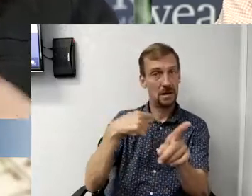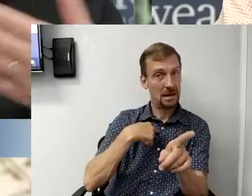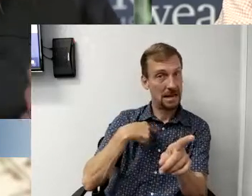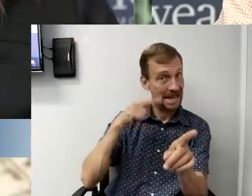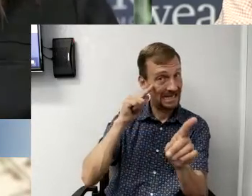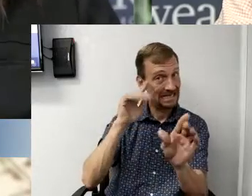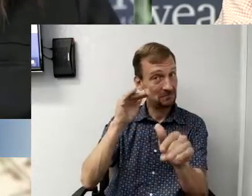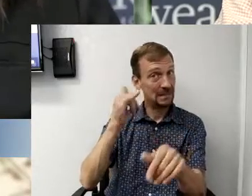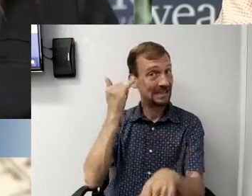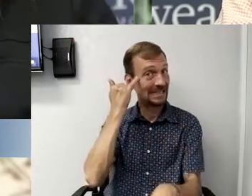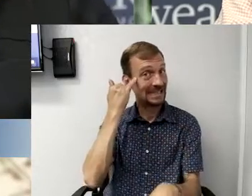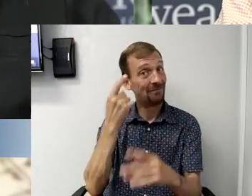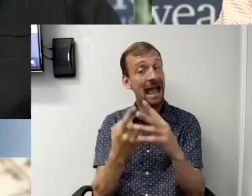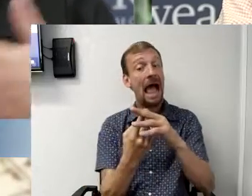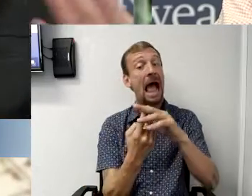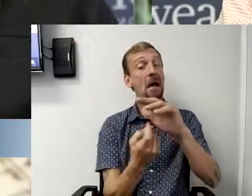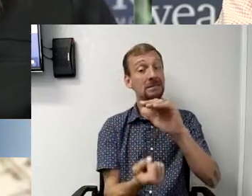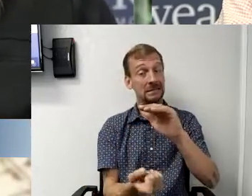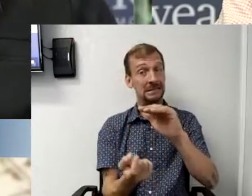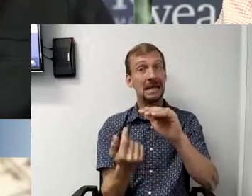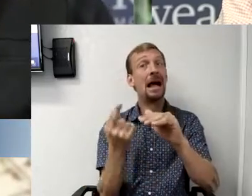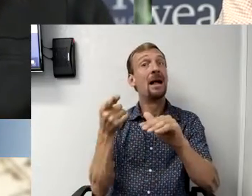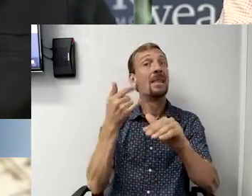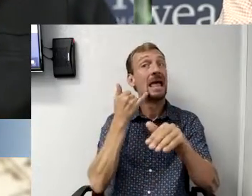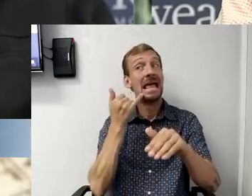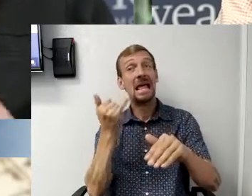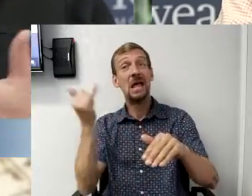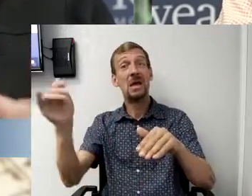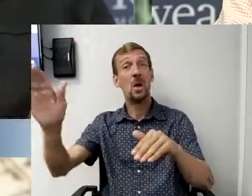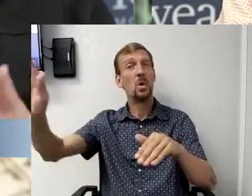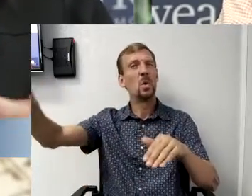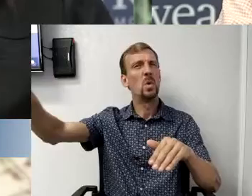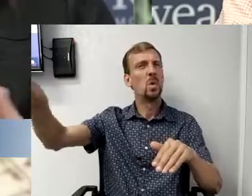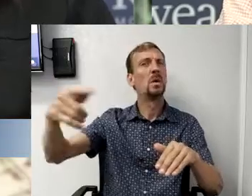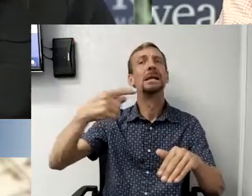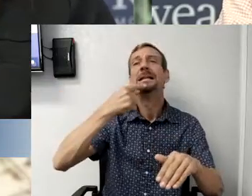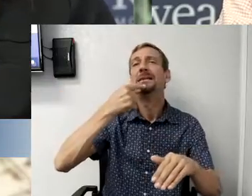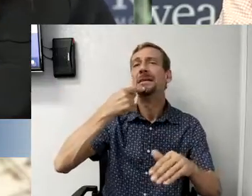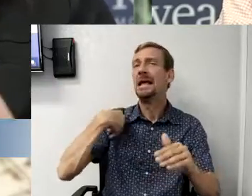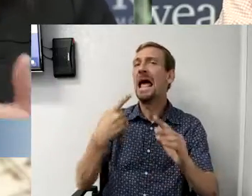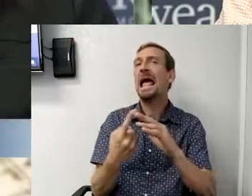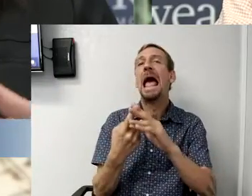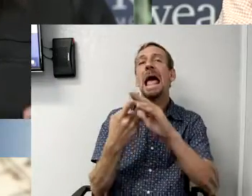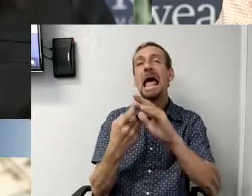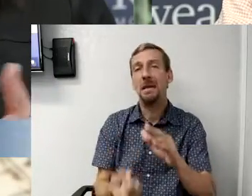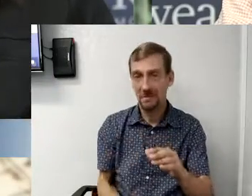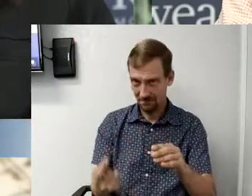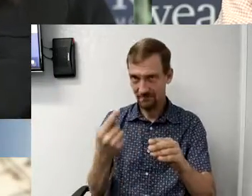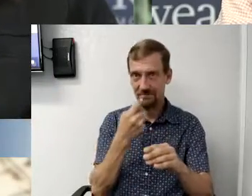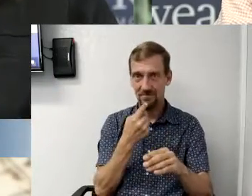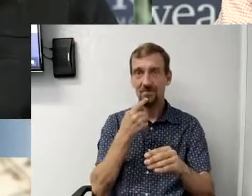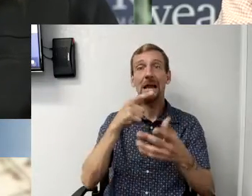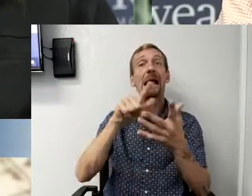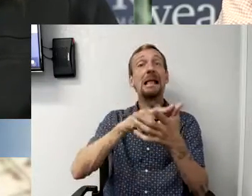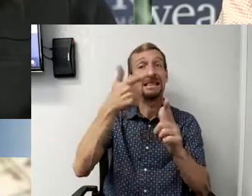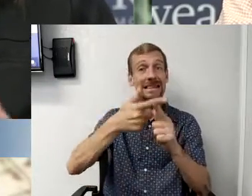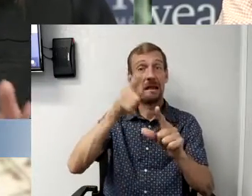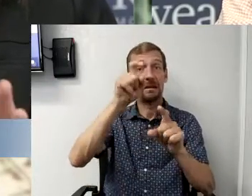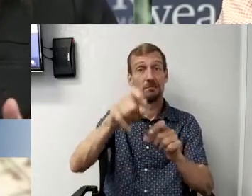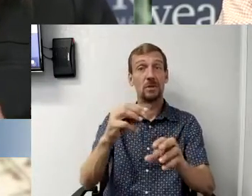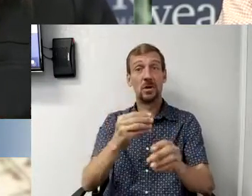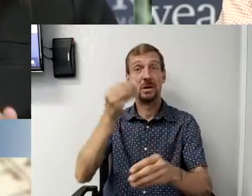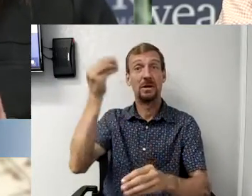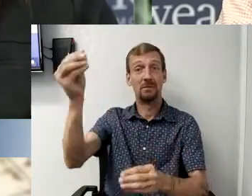student, if they're going to be absent, is calling to say, I'm going to be absent, and there's a requirement that you have a note of some sort.